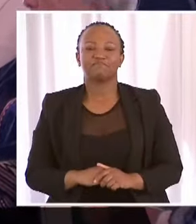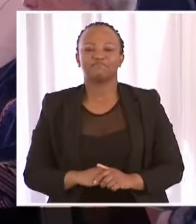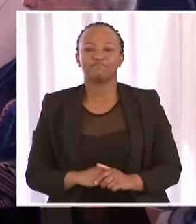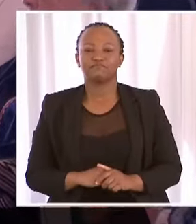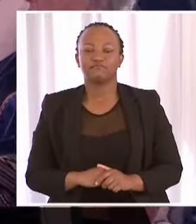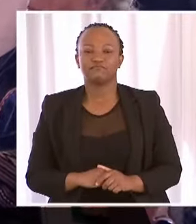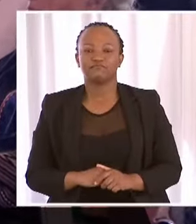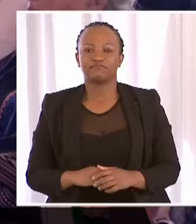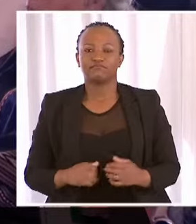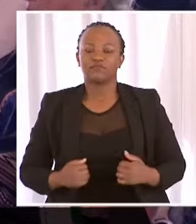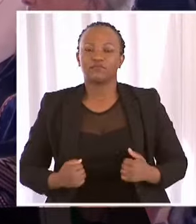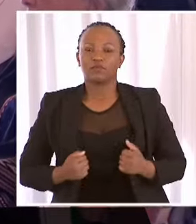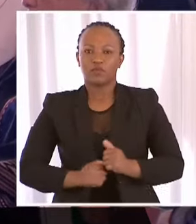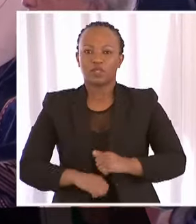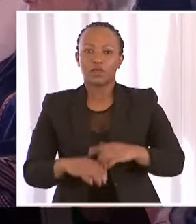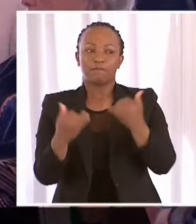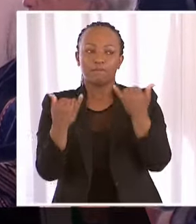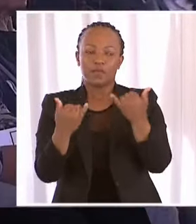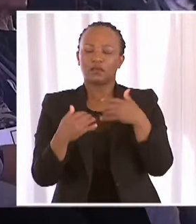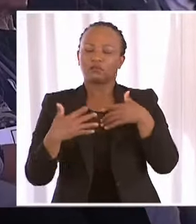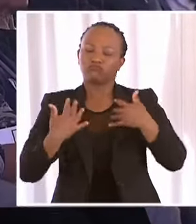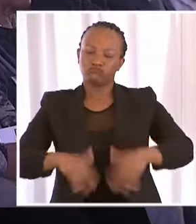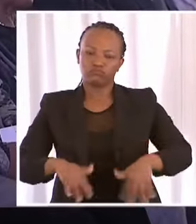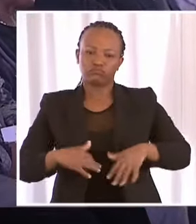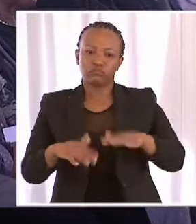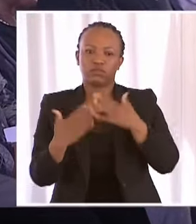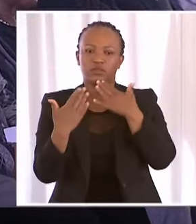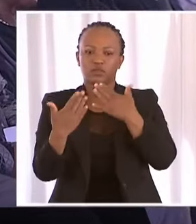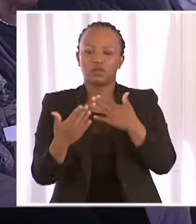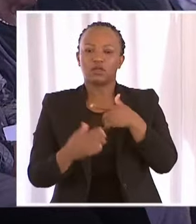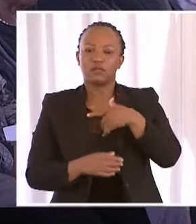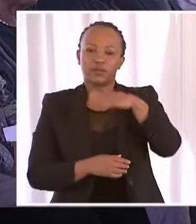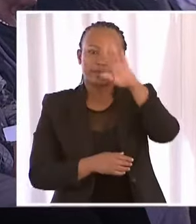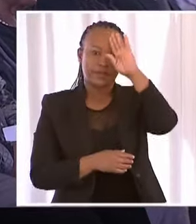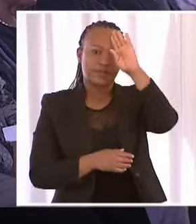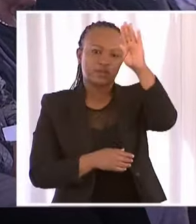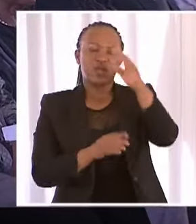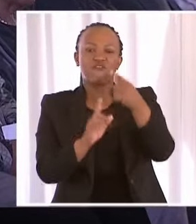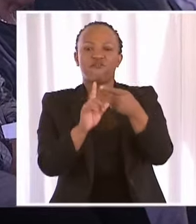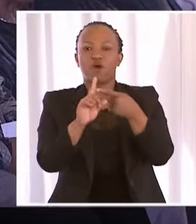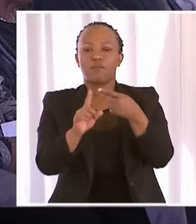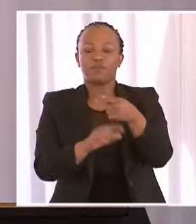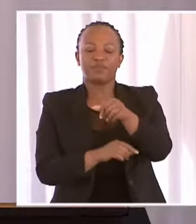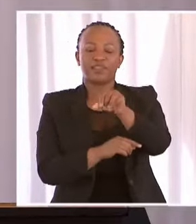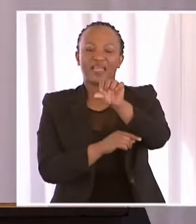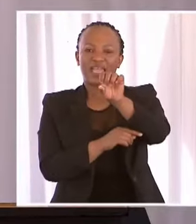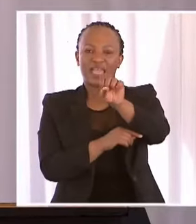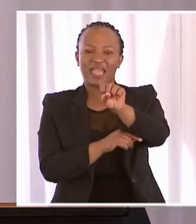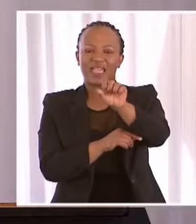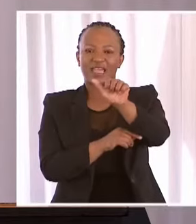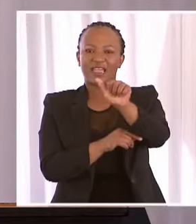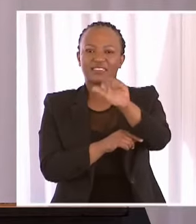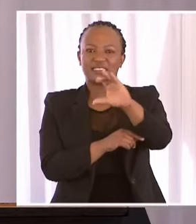I'm privileged to bring greetings from the Communist Party to this gathering to